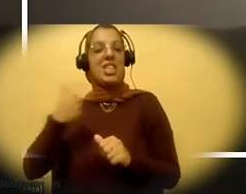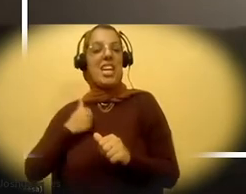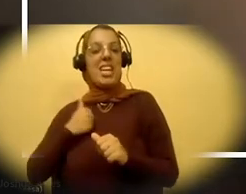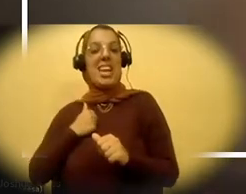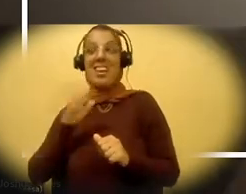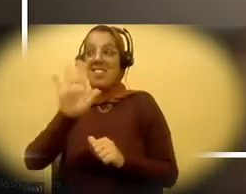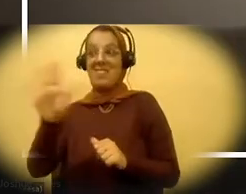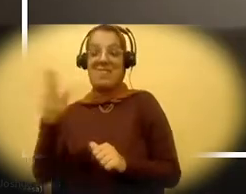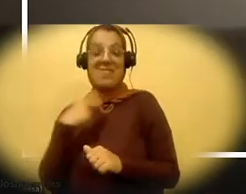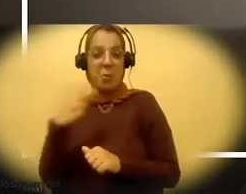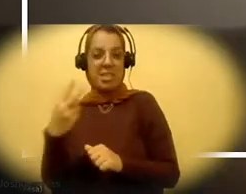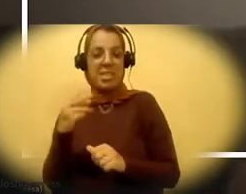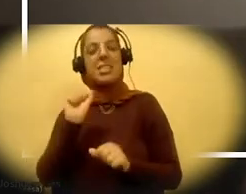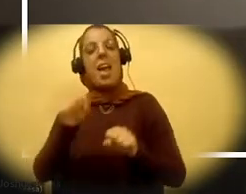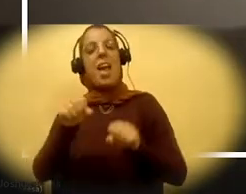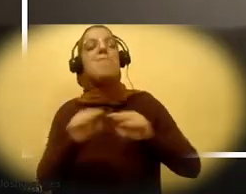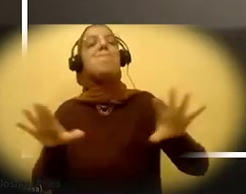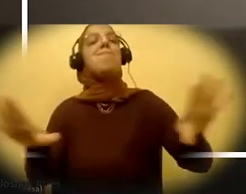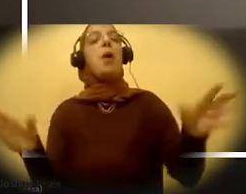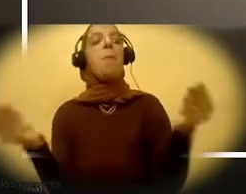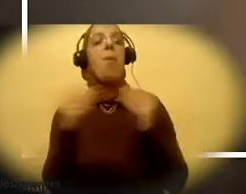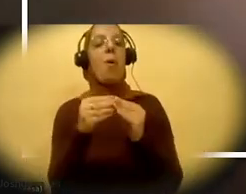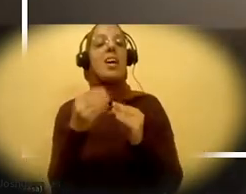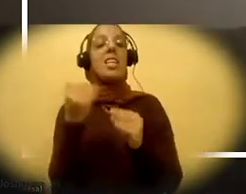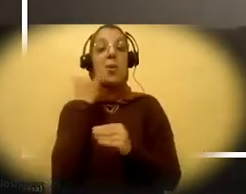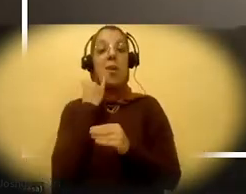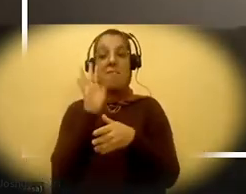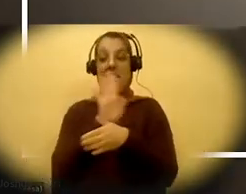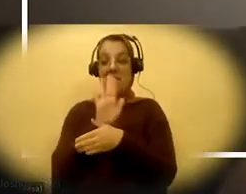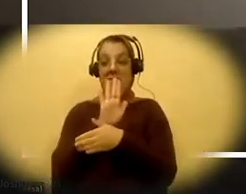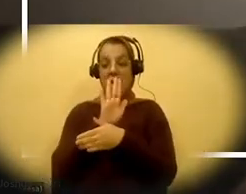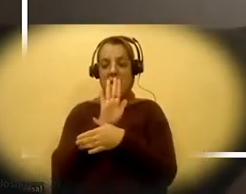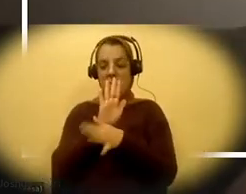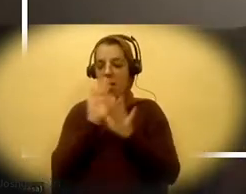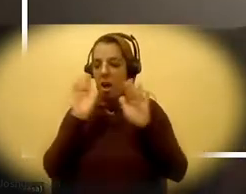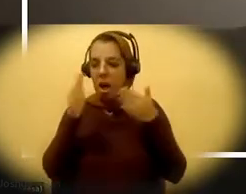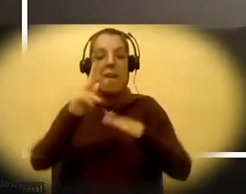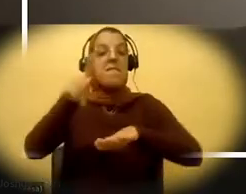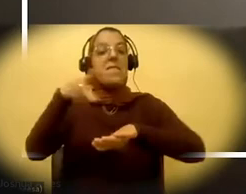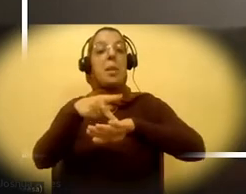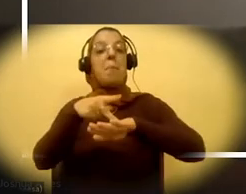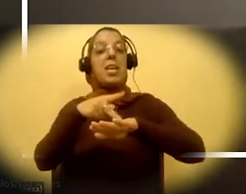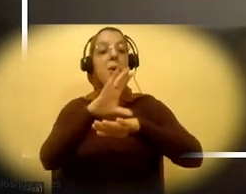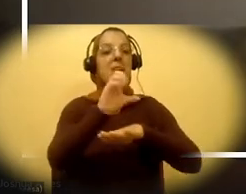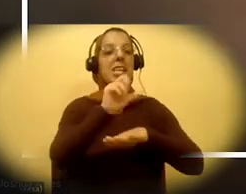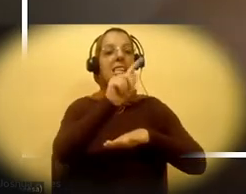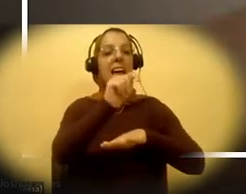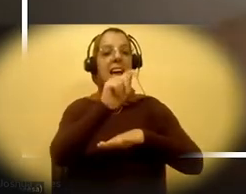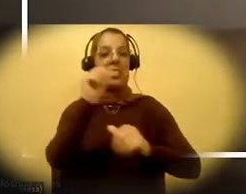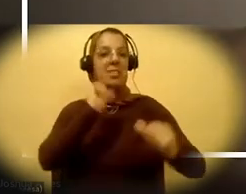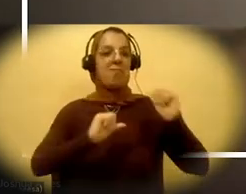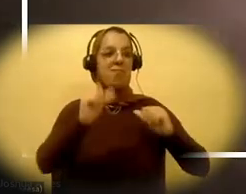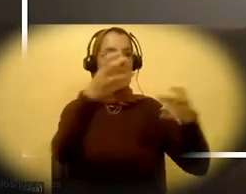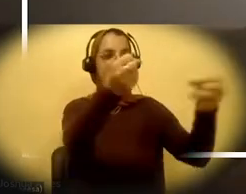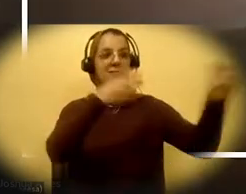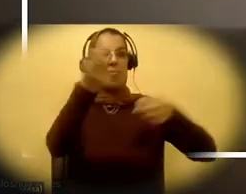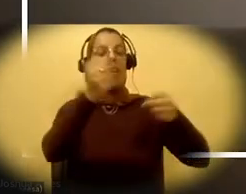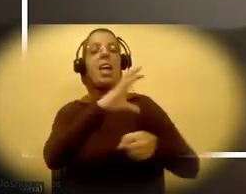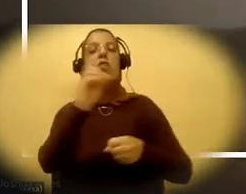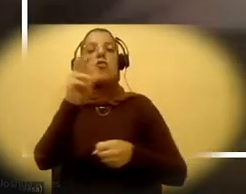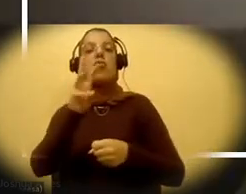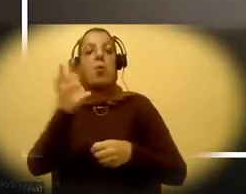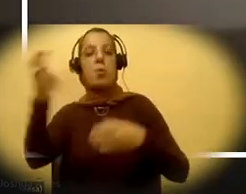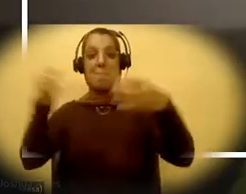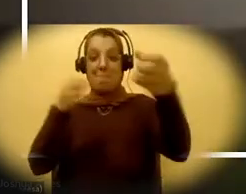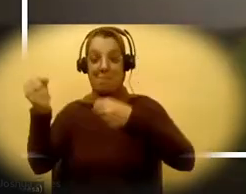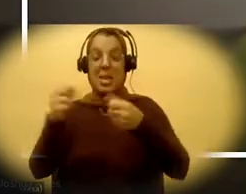like me, if I make a film full of Filipino cast and crew, naturally that's going to invite more Filipino cast and crews to, you know, make